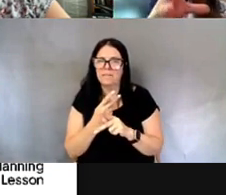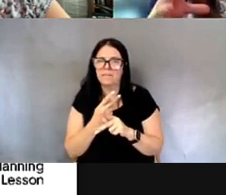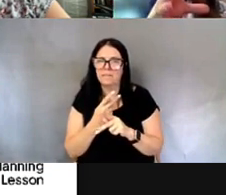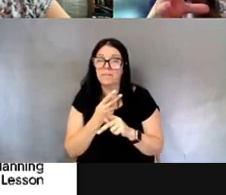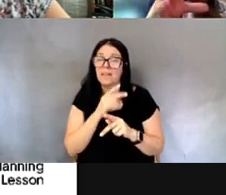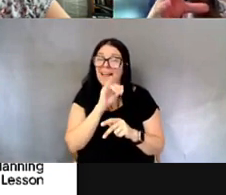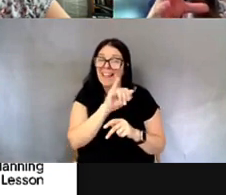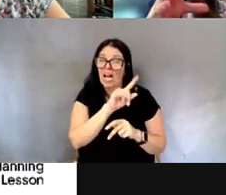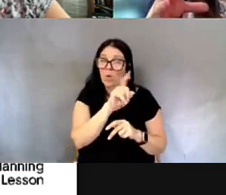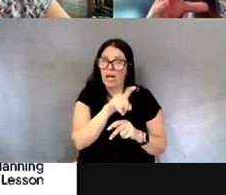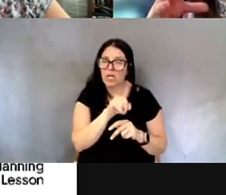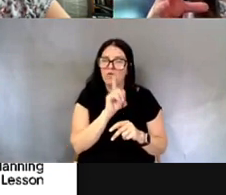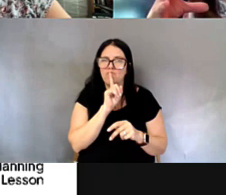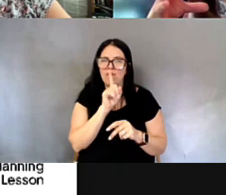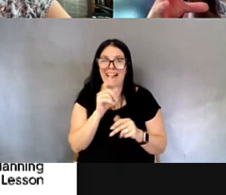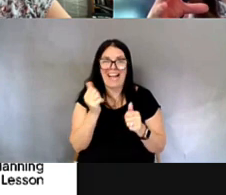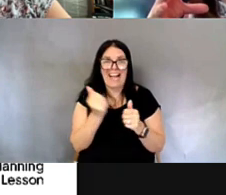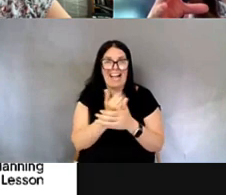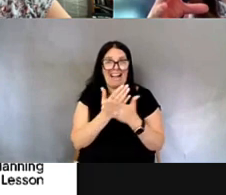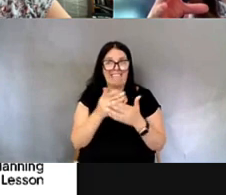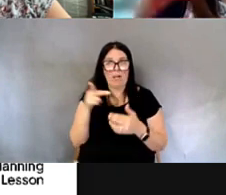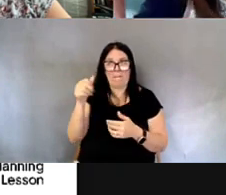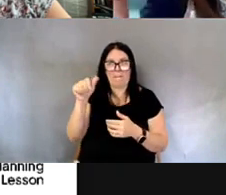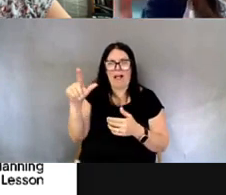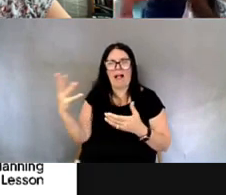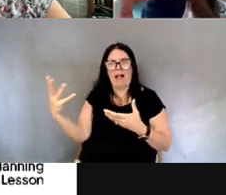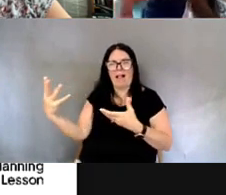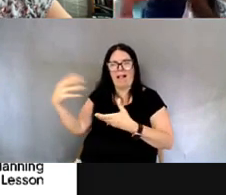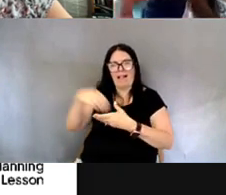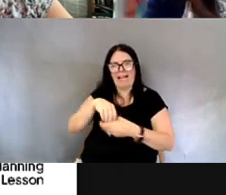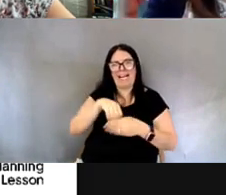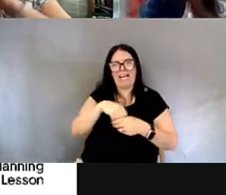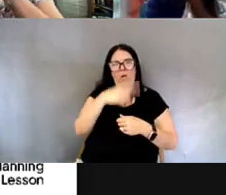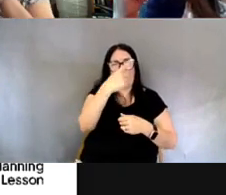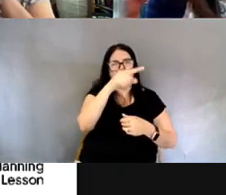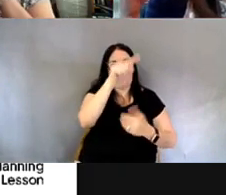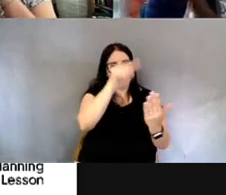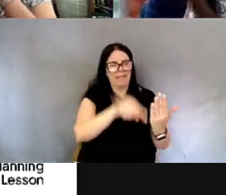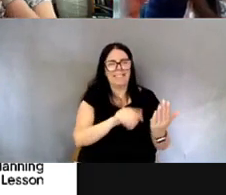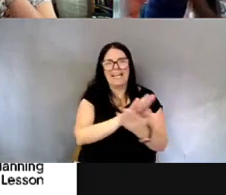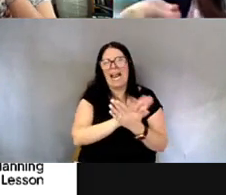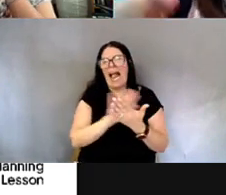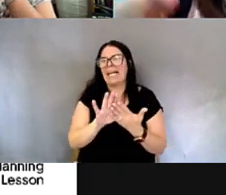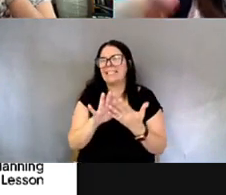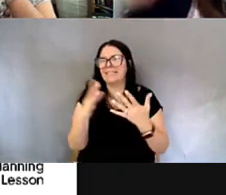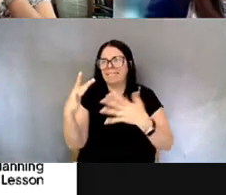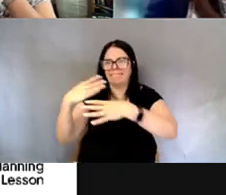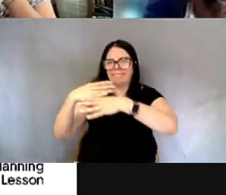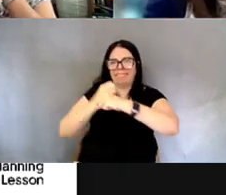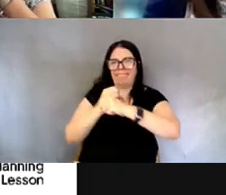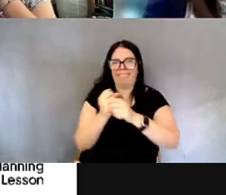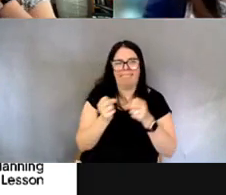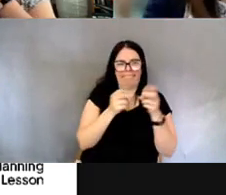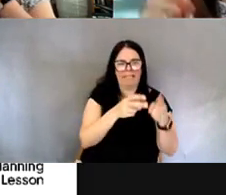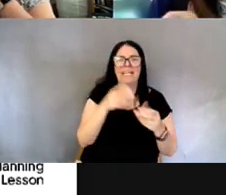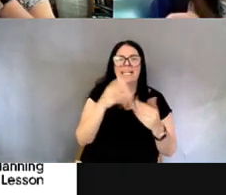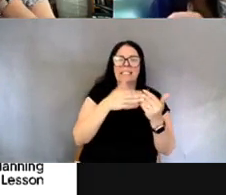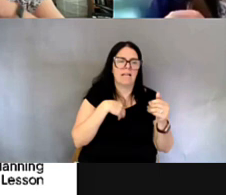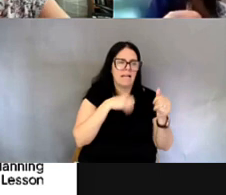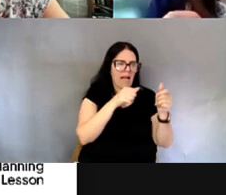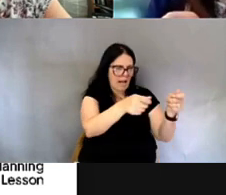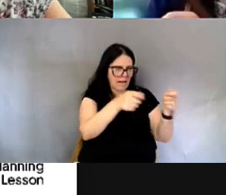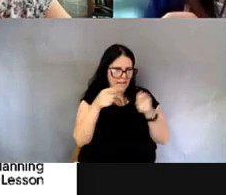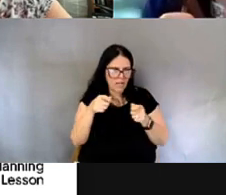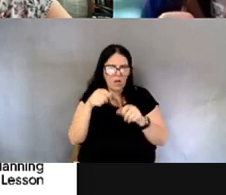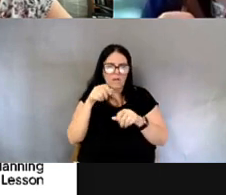amalgamation of everything on the PAL website in a really handy document that you can take away and work with